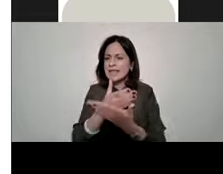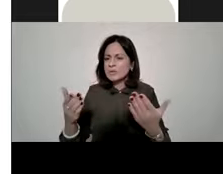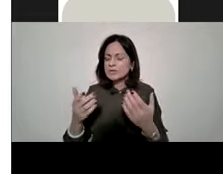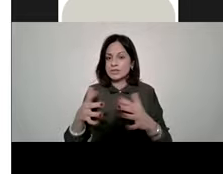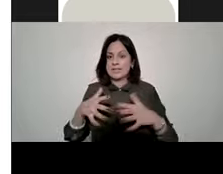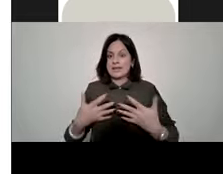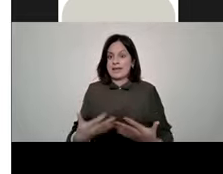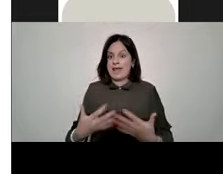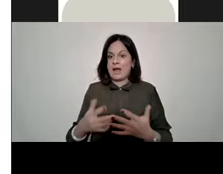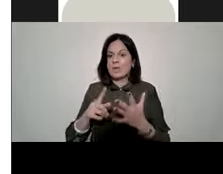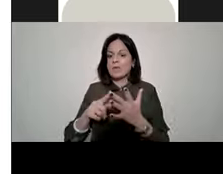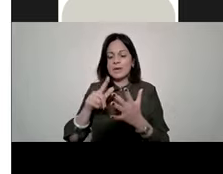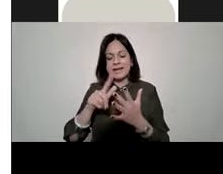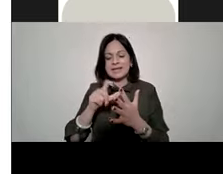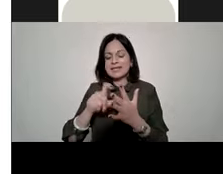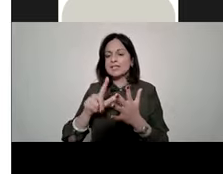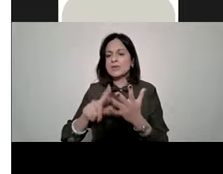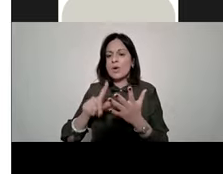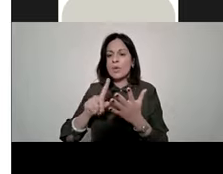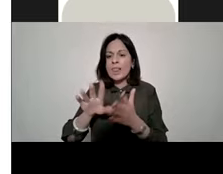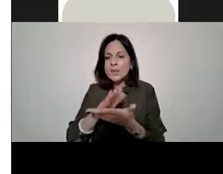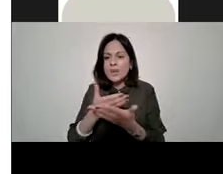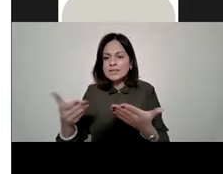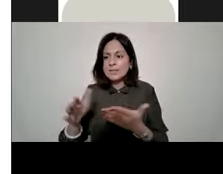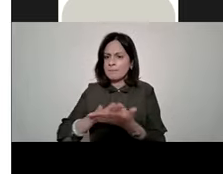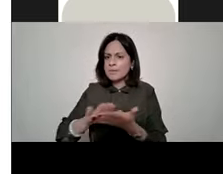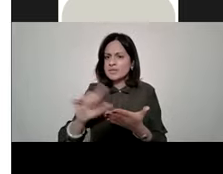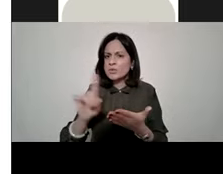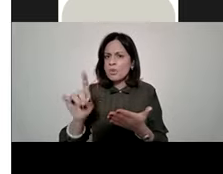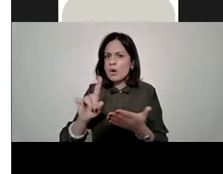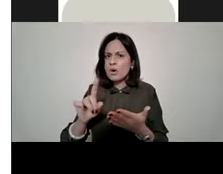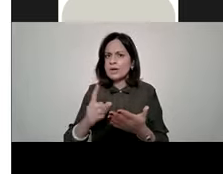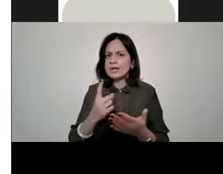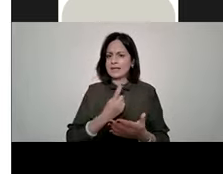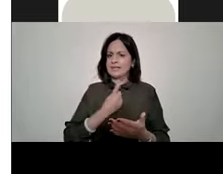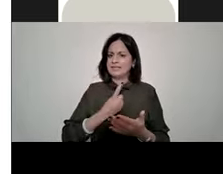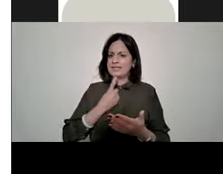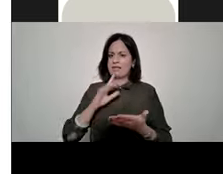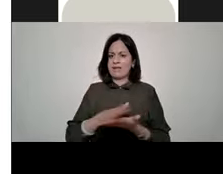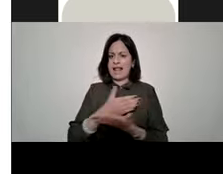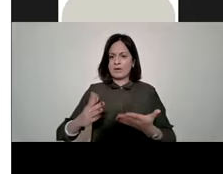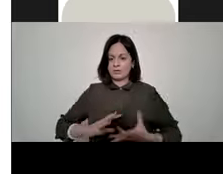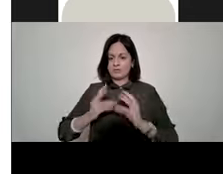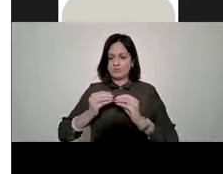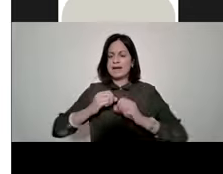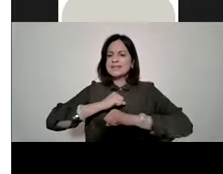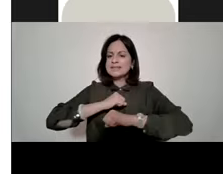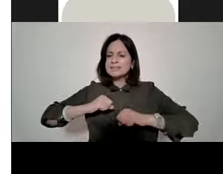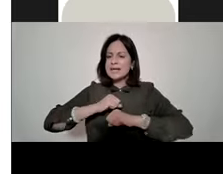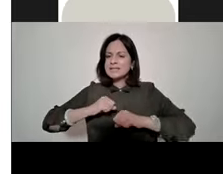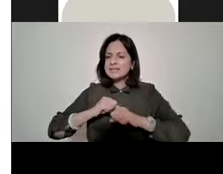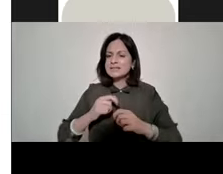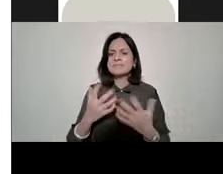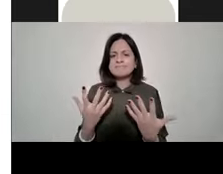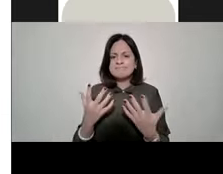almost ideolingualism, where it's almost the individual creating their online language space, and that